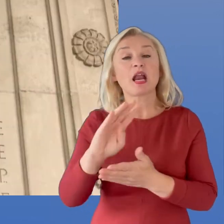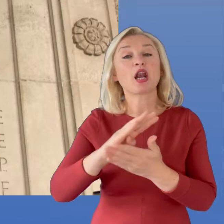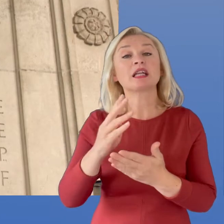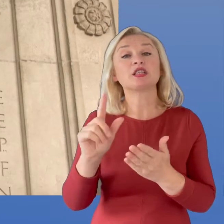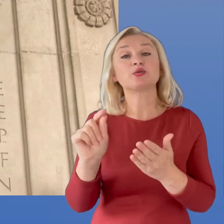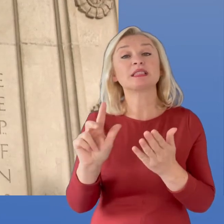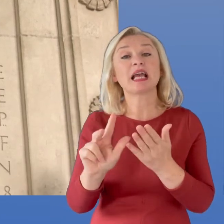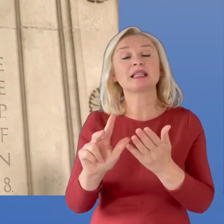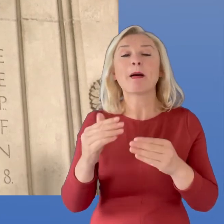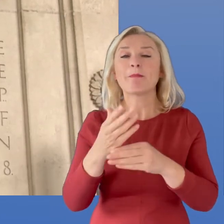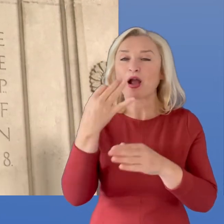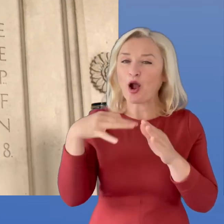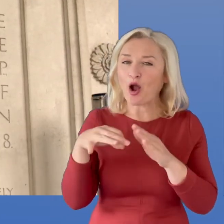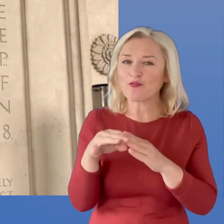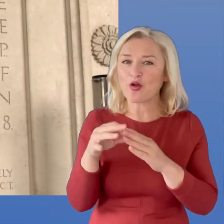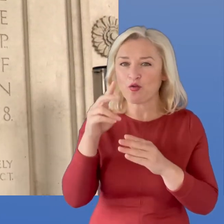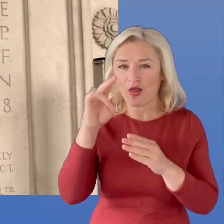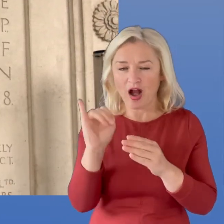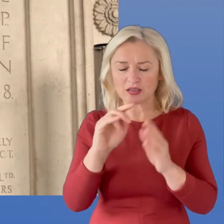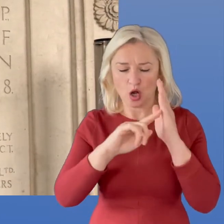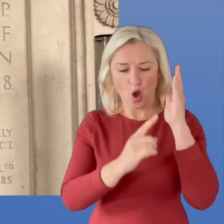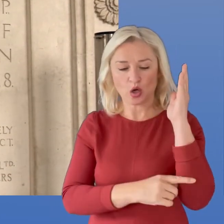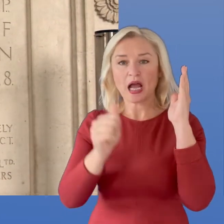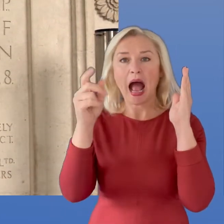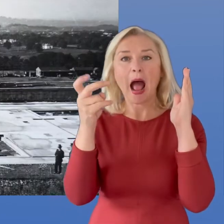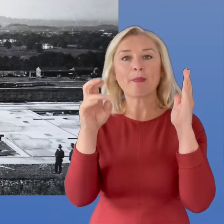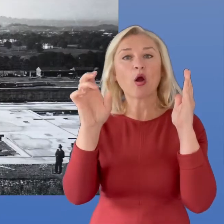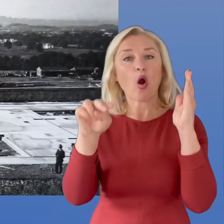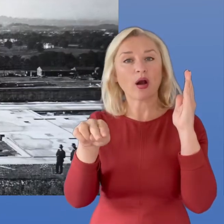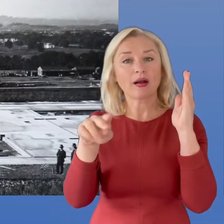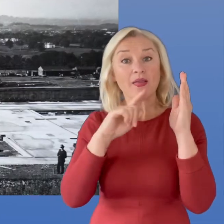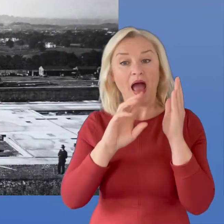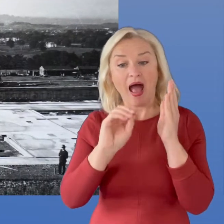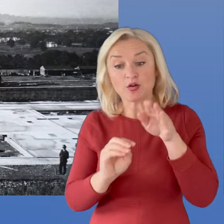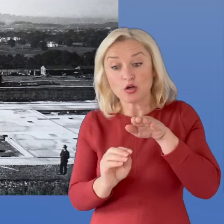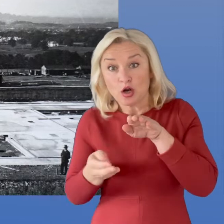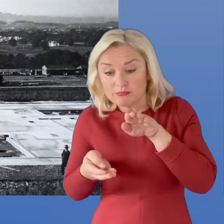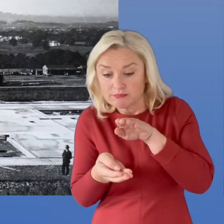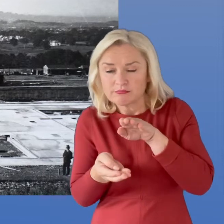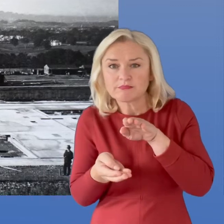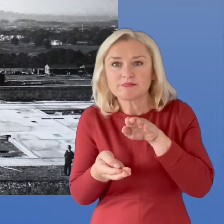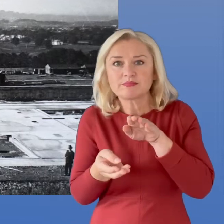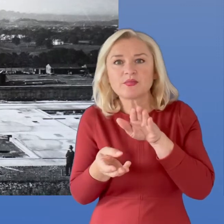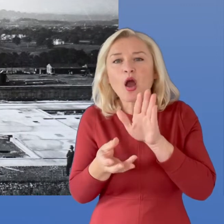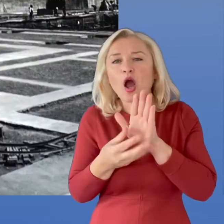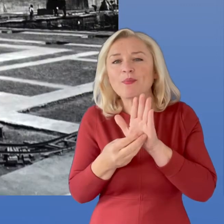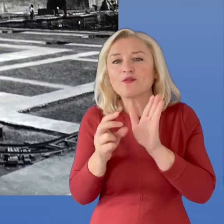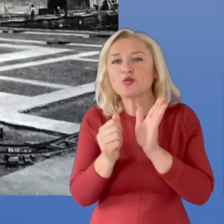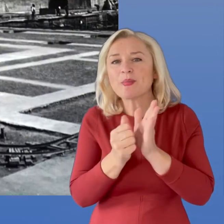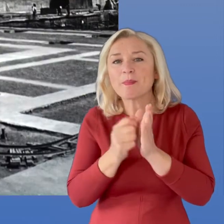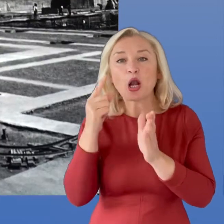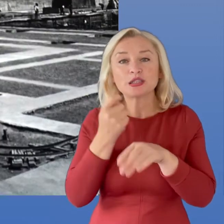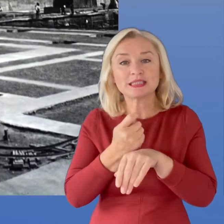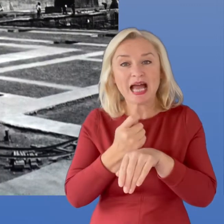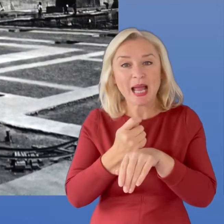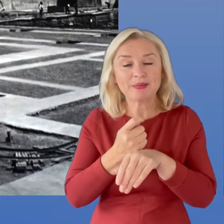Northern Ireland, Lord Abercorn. Within the stone was placed a casket containing a copy of the London Times, a collection of Belfast newspapers,